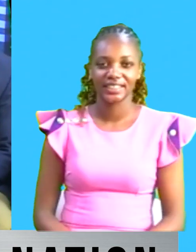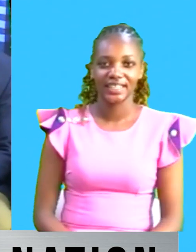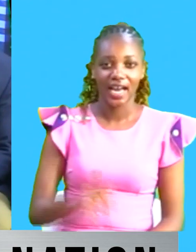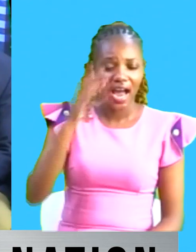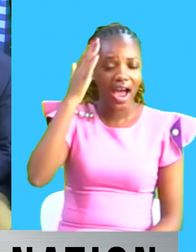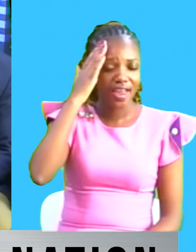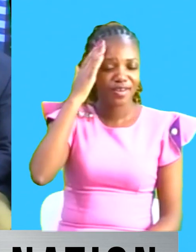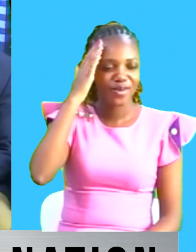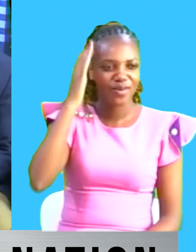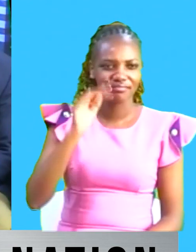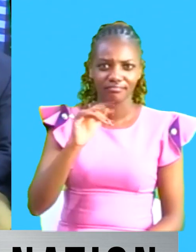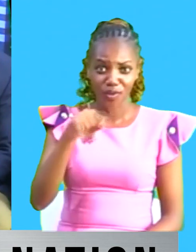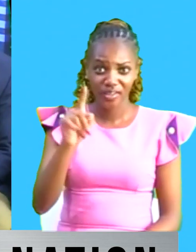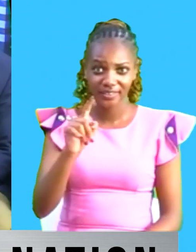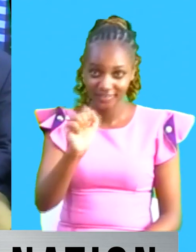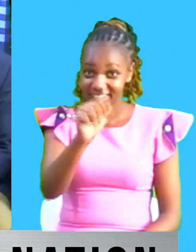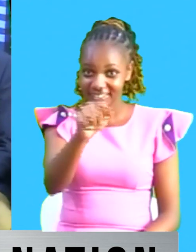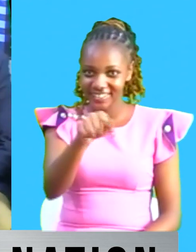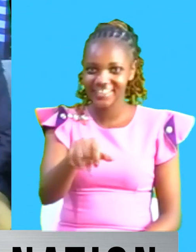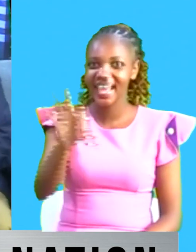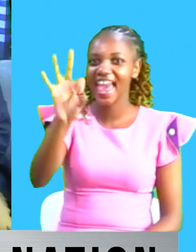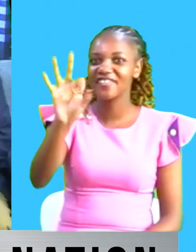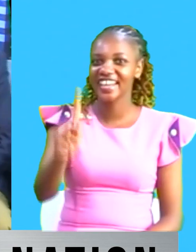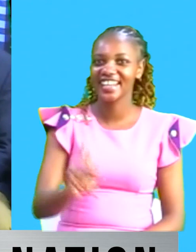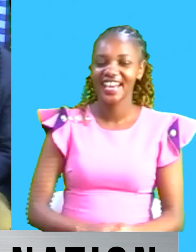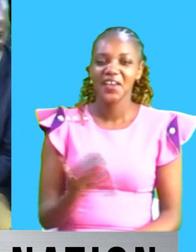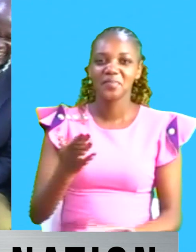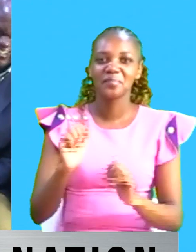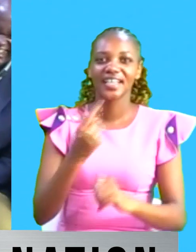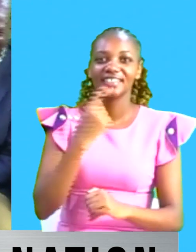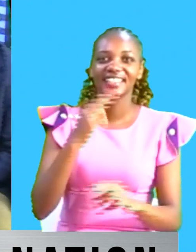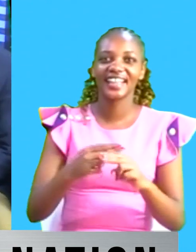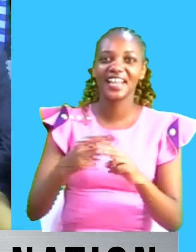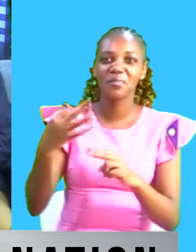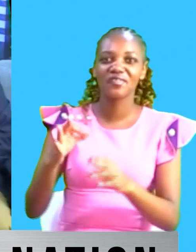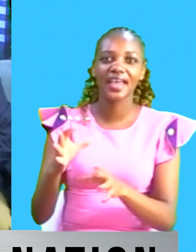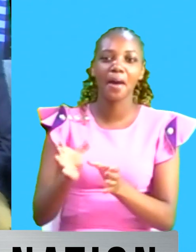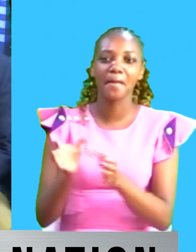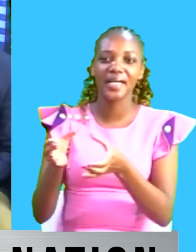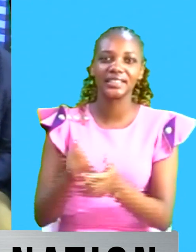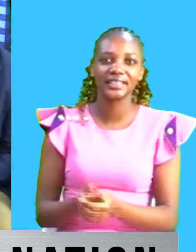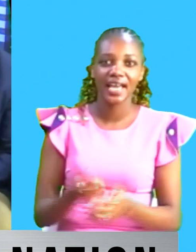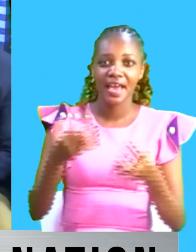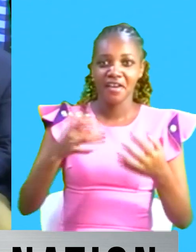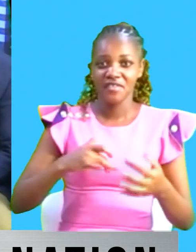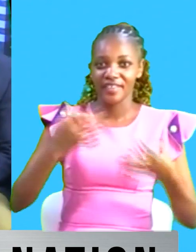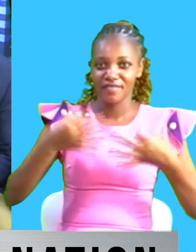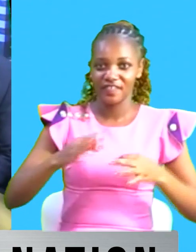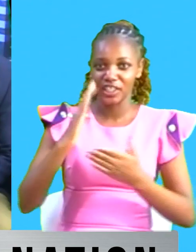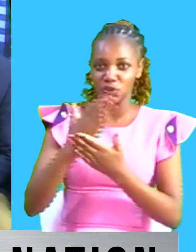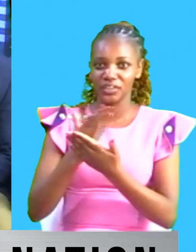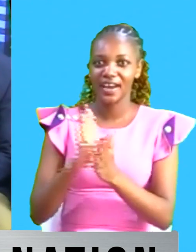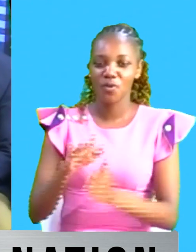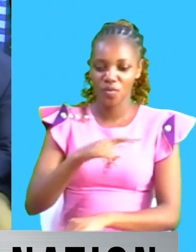it's FK, so I may end up saying the name of a party. Feel free to share with us